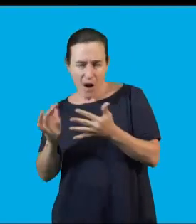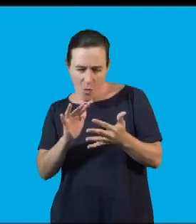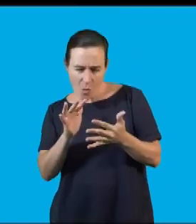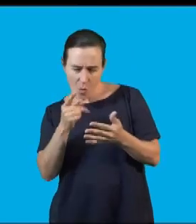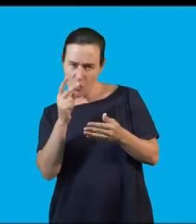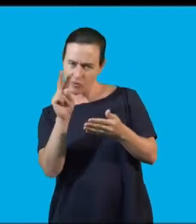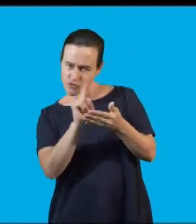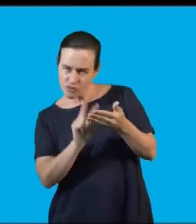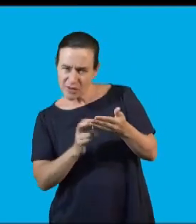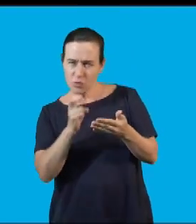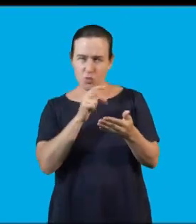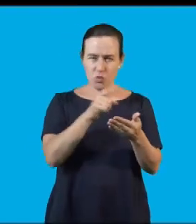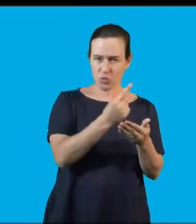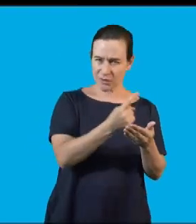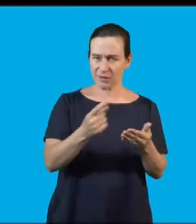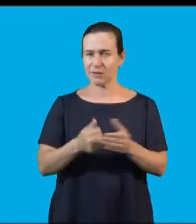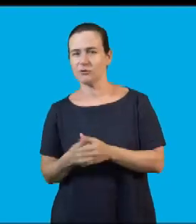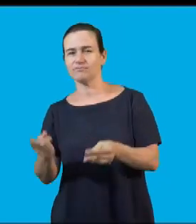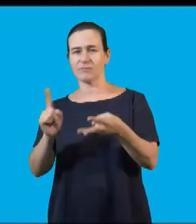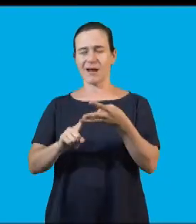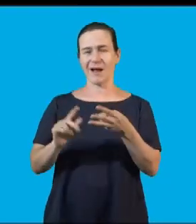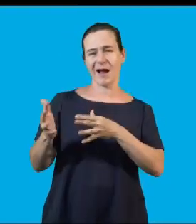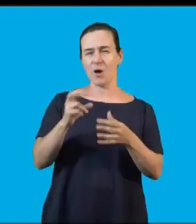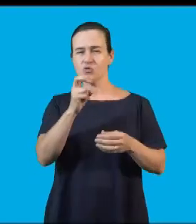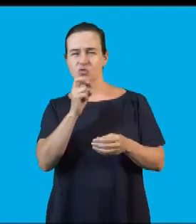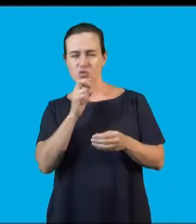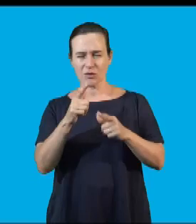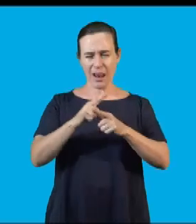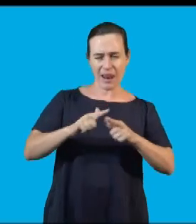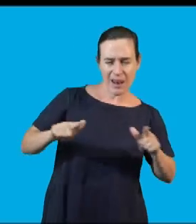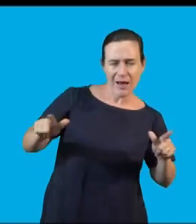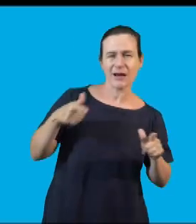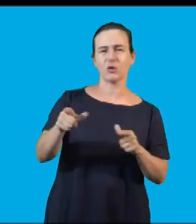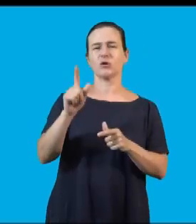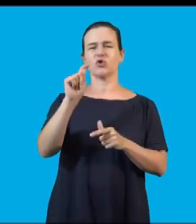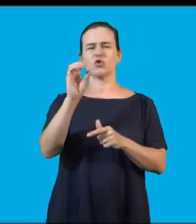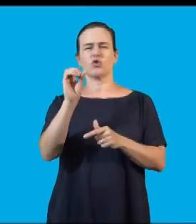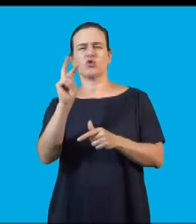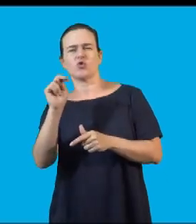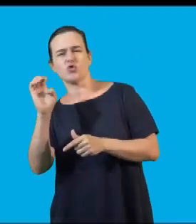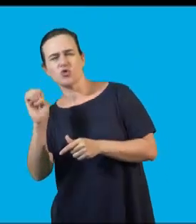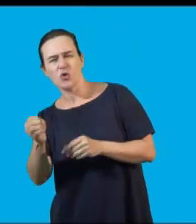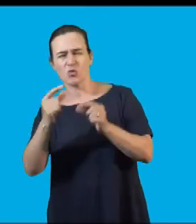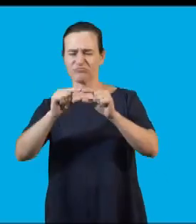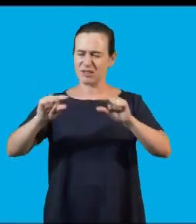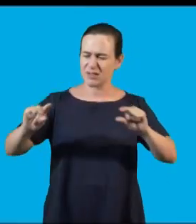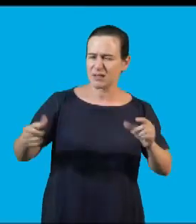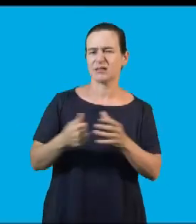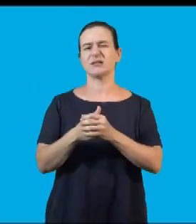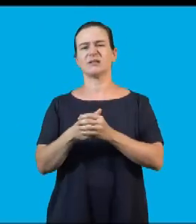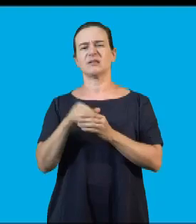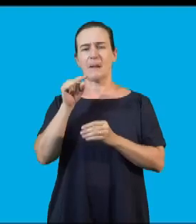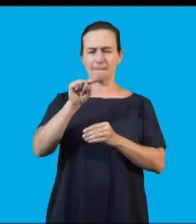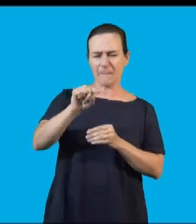type of text, and the correct use of language, tone, register, grammar, and punctuation.